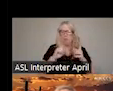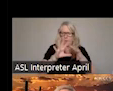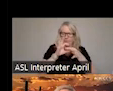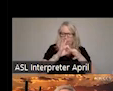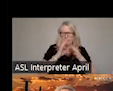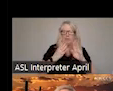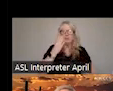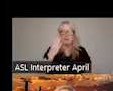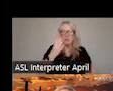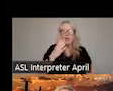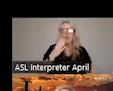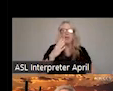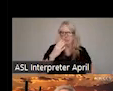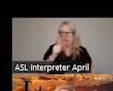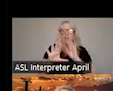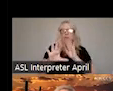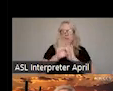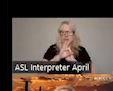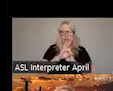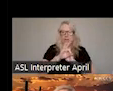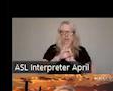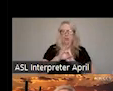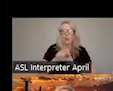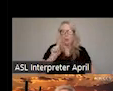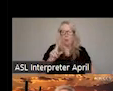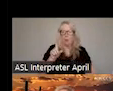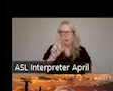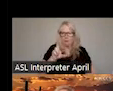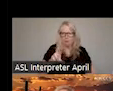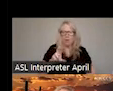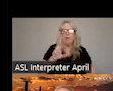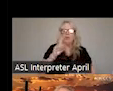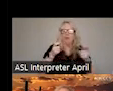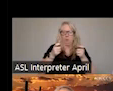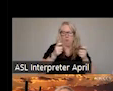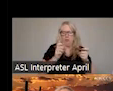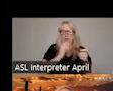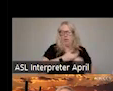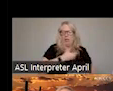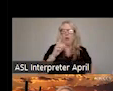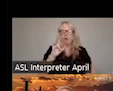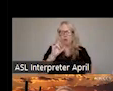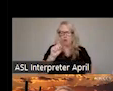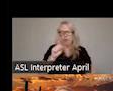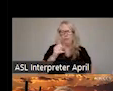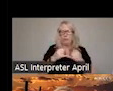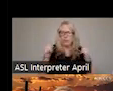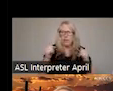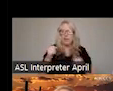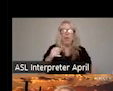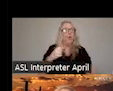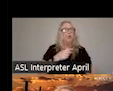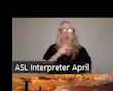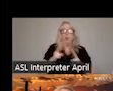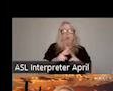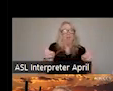ultimately ended up selecting one vendor, Solari, to manage our crisis line going forward. And we were very clear in